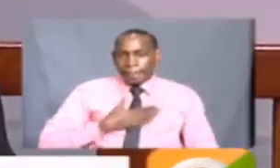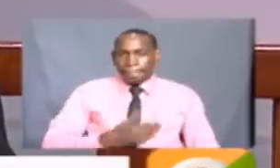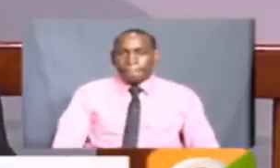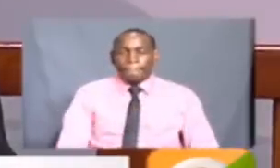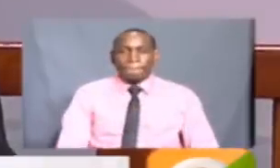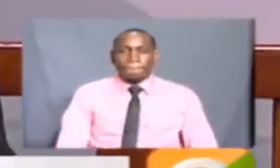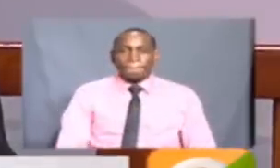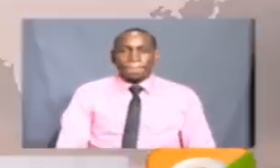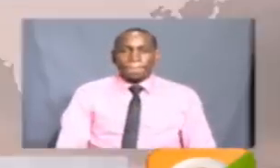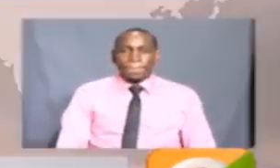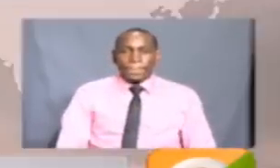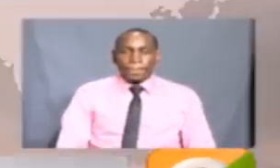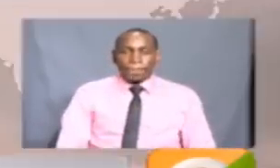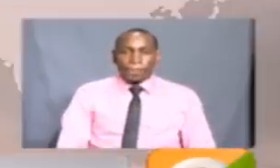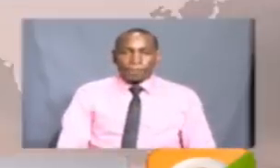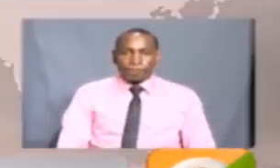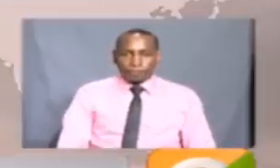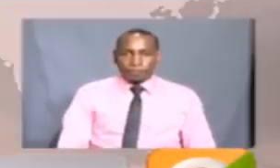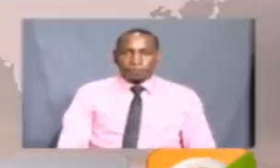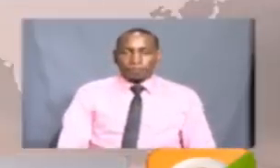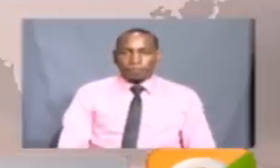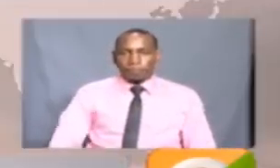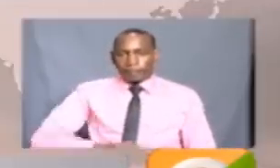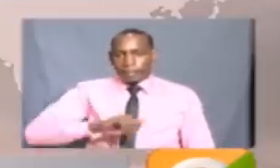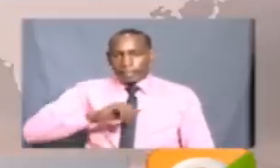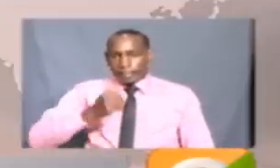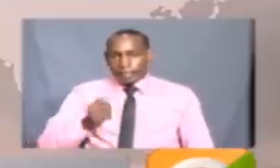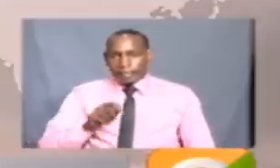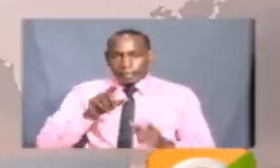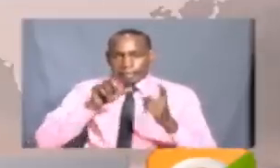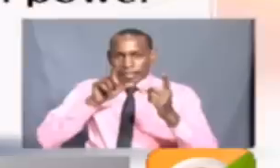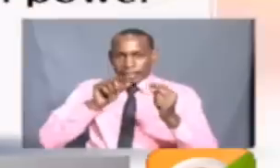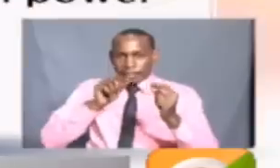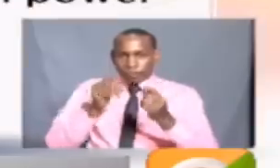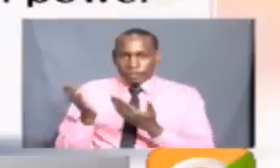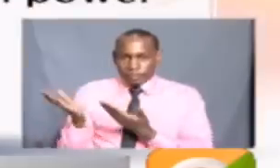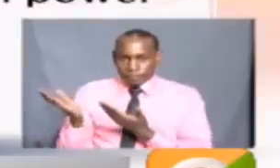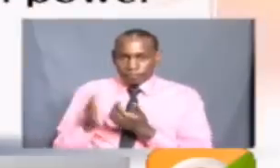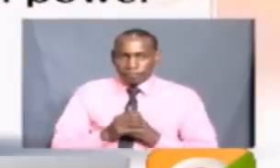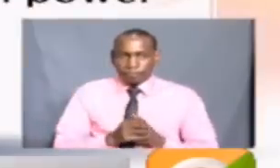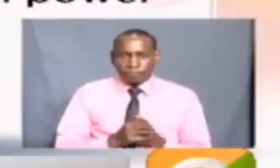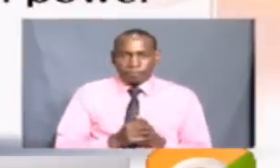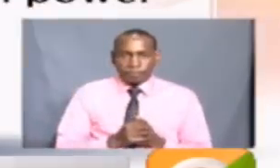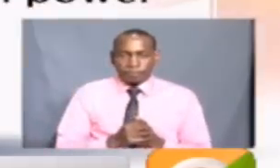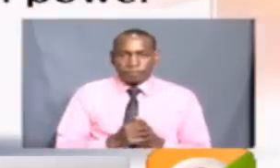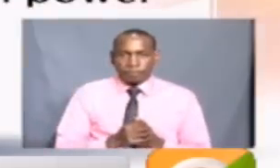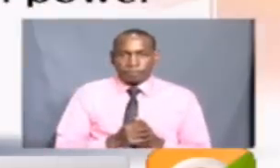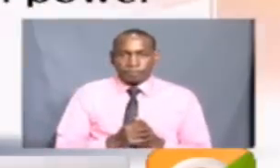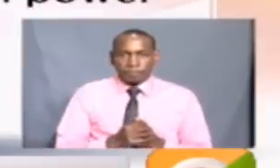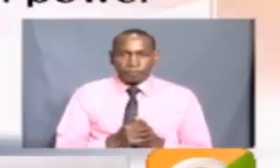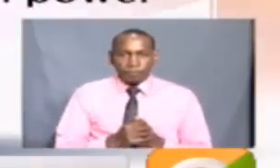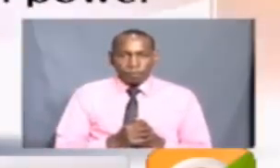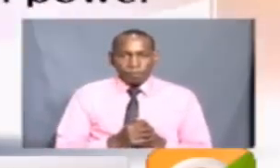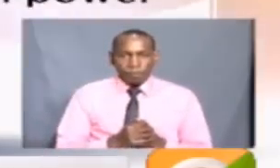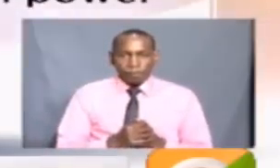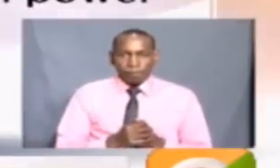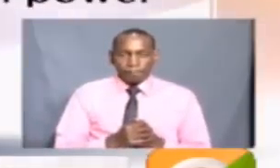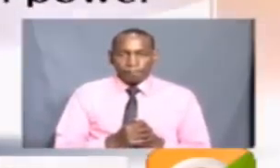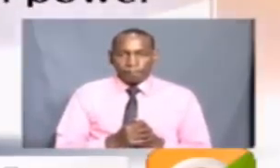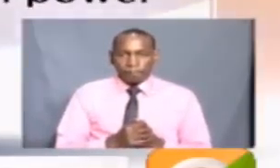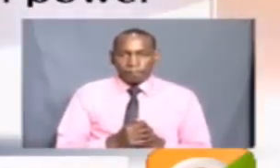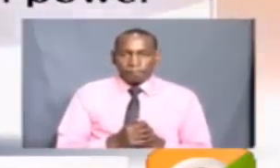Zakayo Phillips says, the war on corruption cannot and shall not be won through